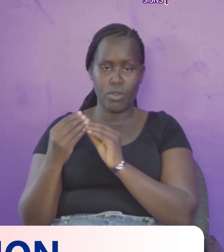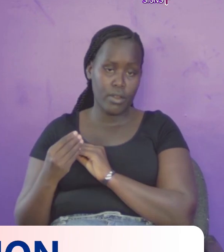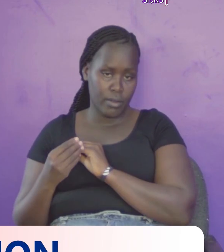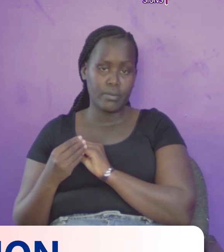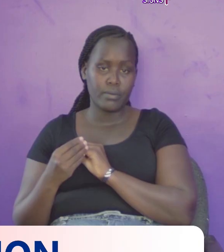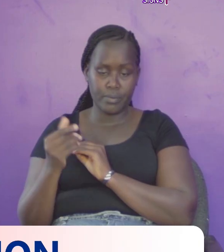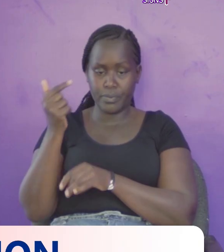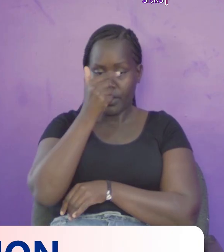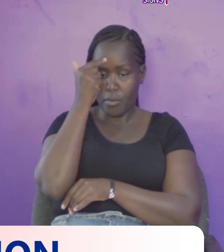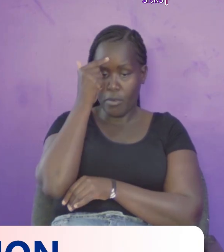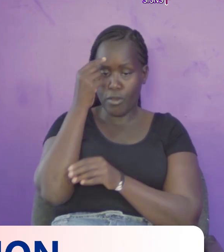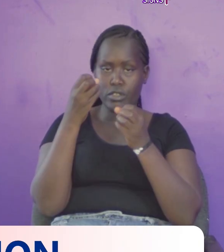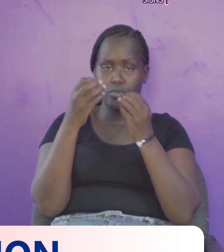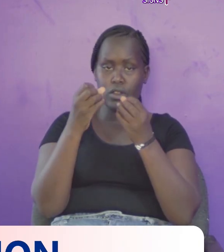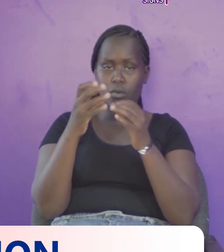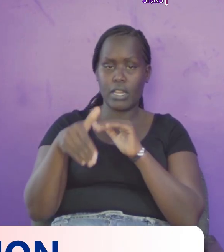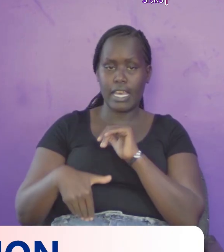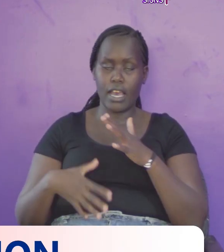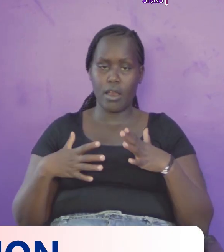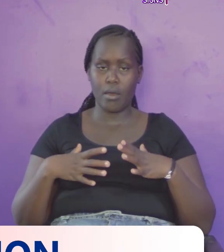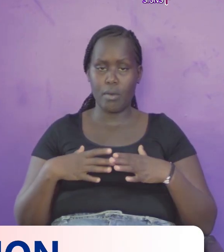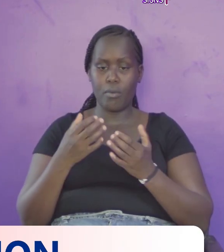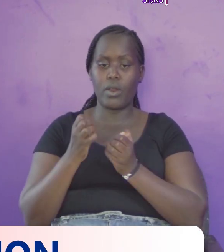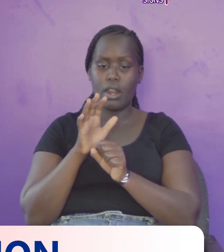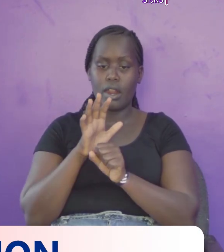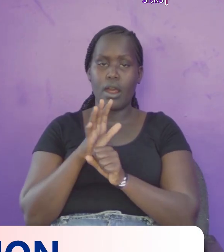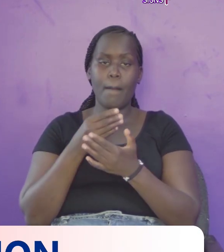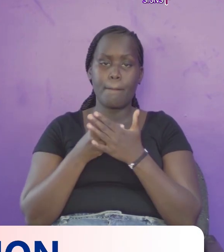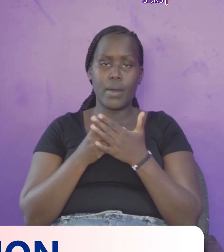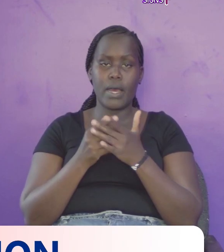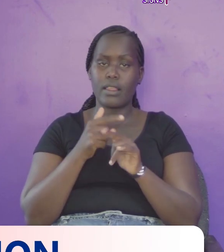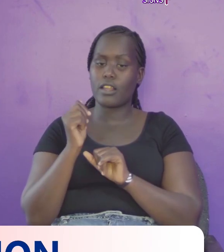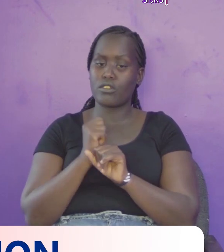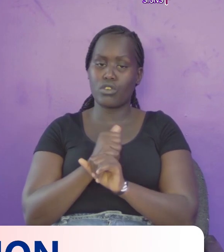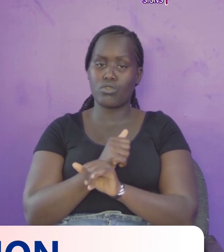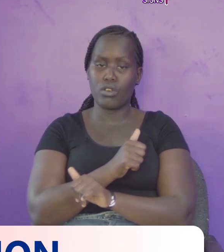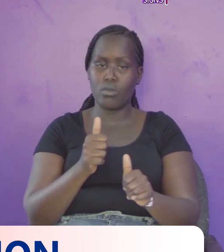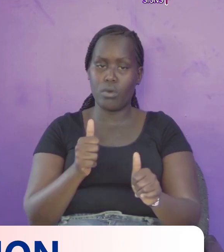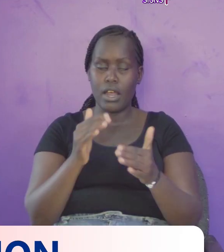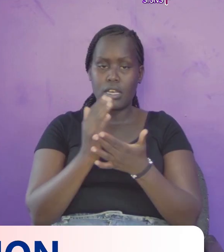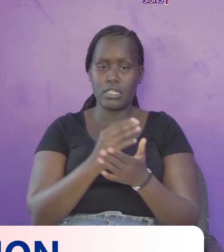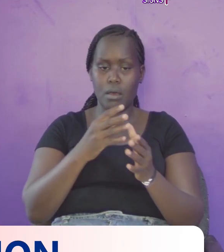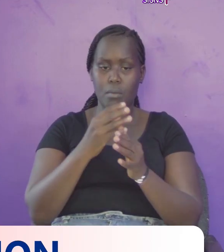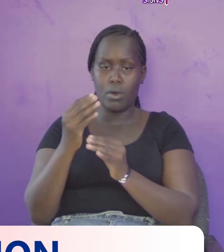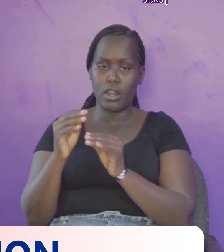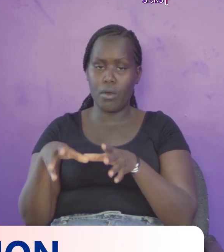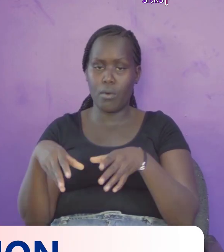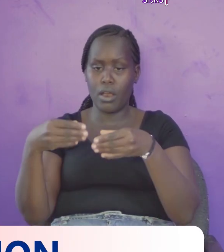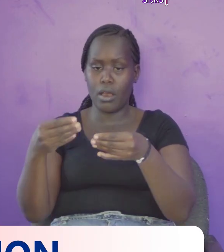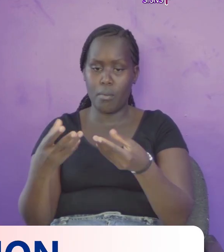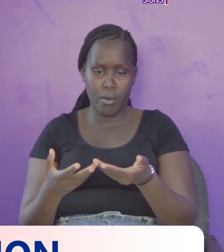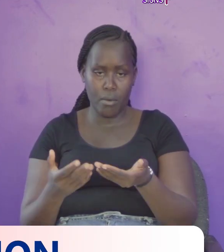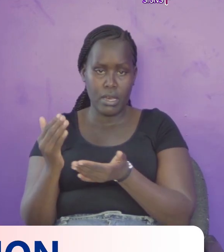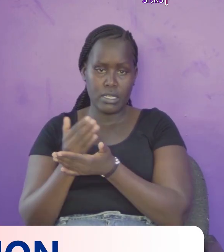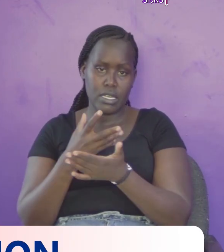And because many young people, of course, need money, it worked. Wengi walienda wakapewa laini pale. I don't know, they were given some